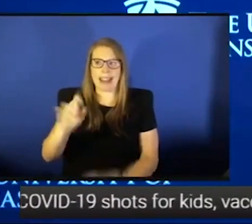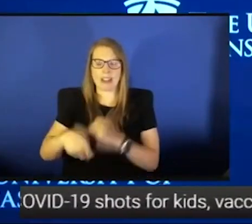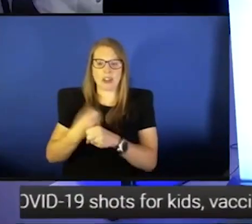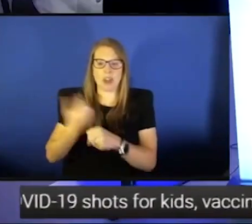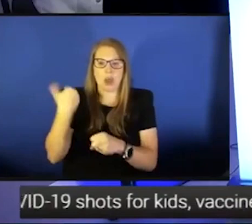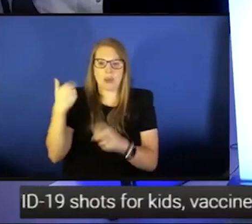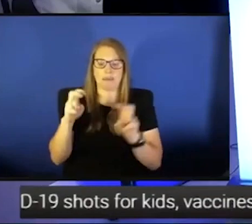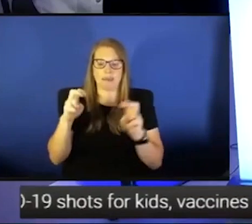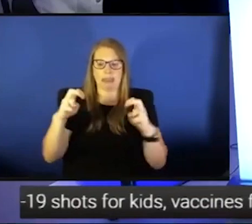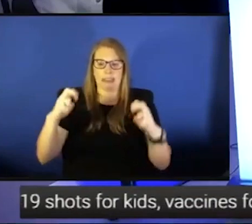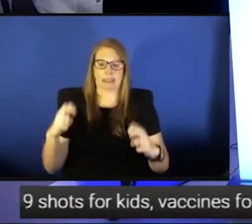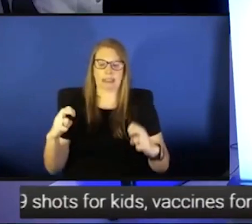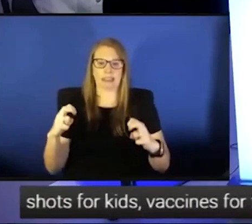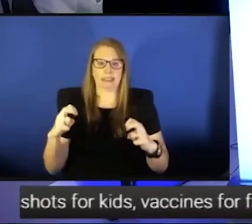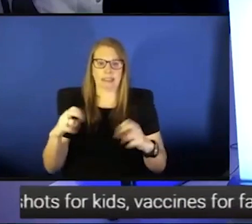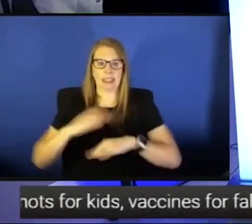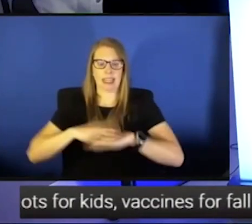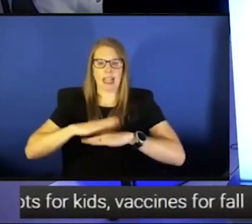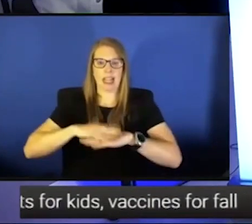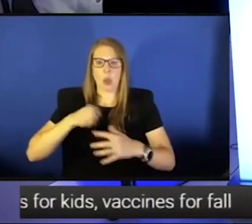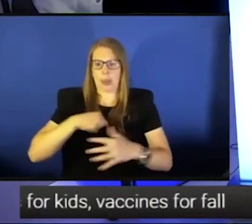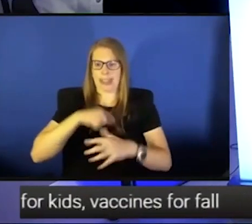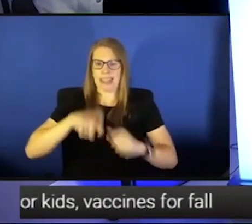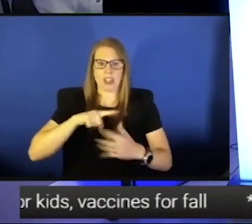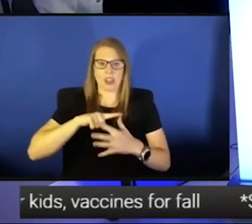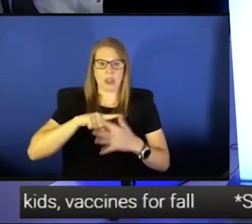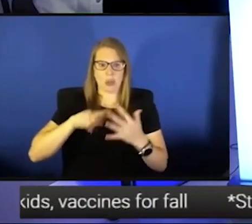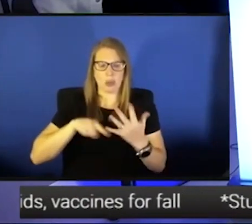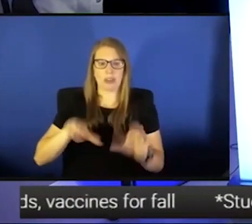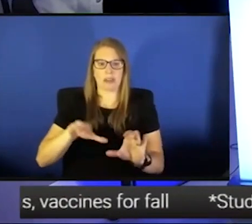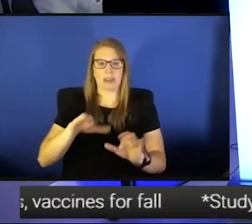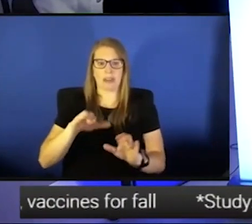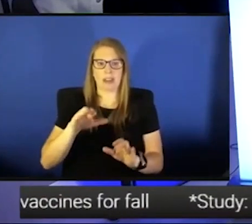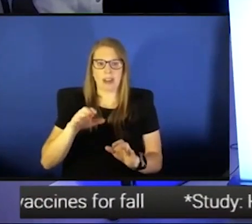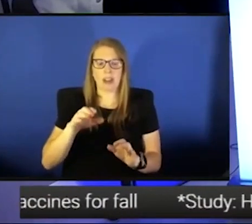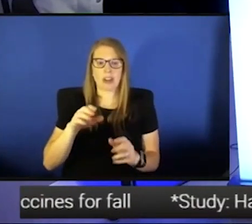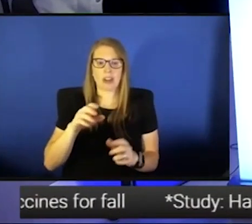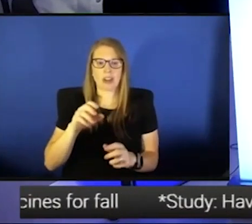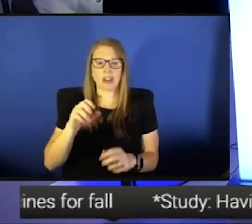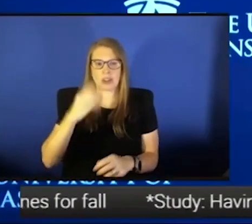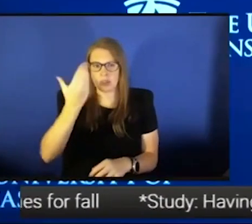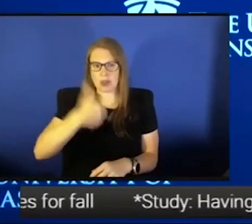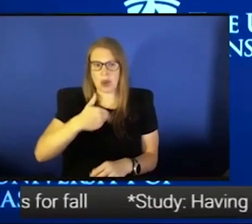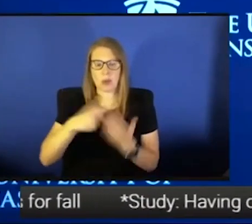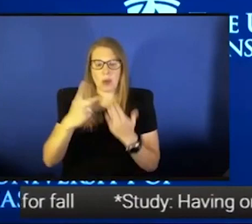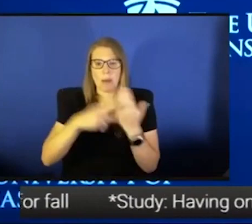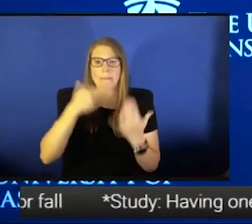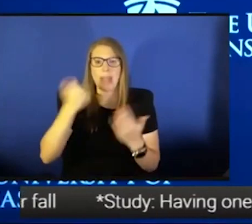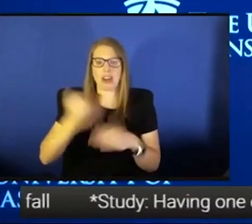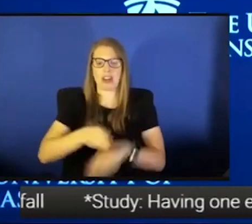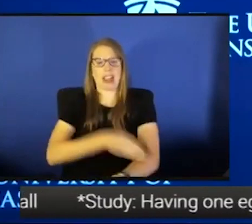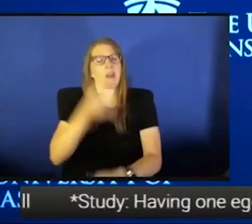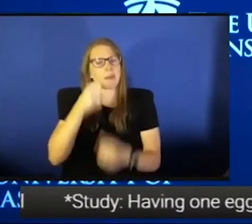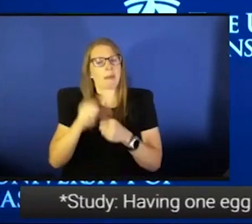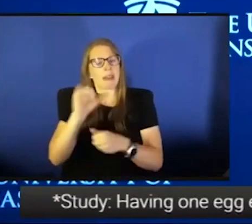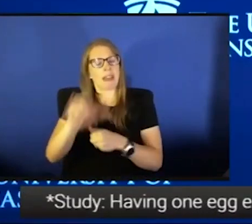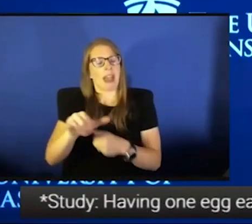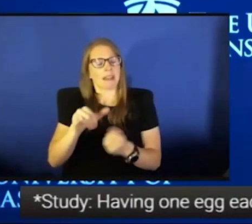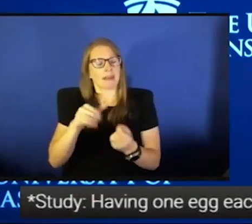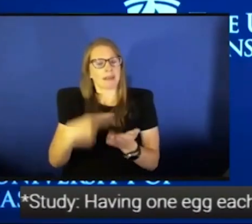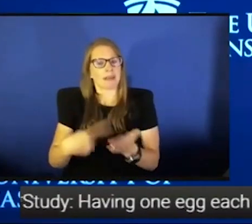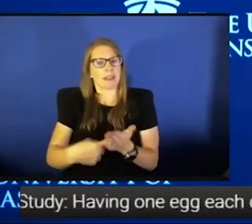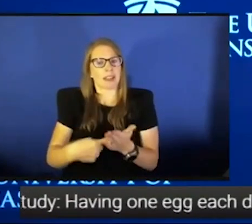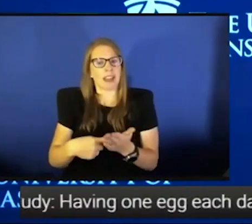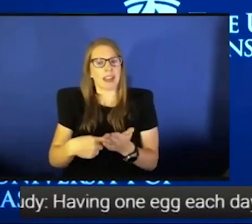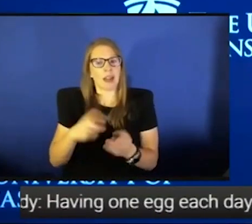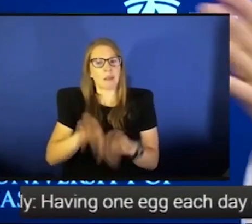get me to say, now these are what we need to do to make our stroke program better. I remember that conversation. And I think the key is to listen to Dr. Lechtenberg,